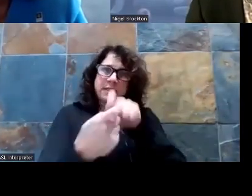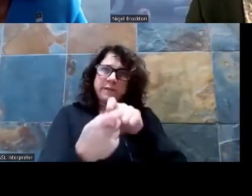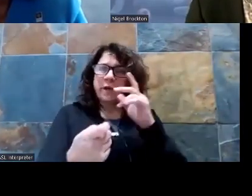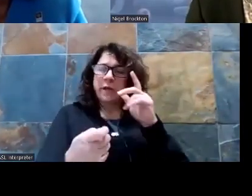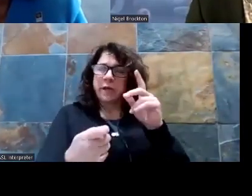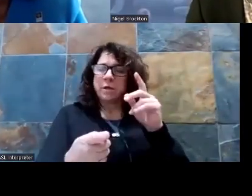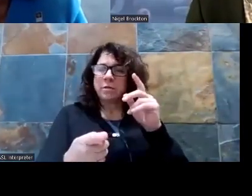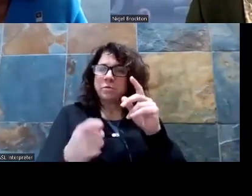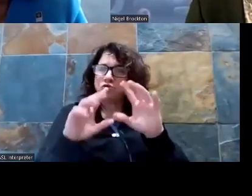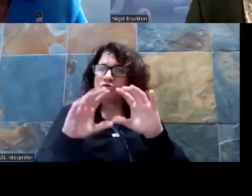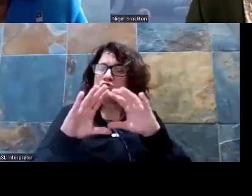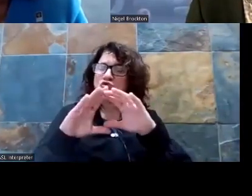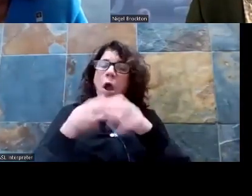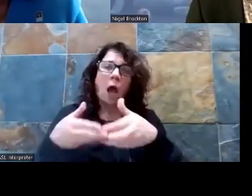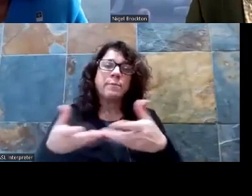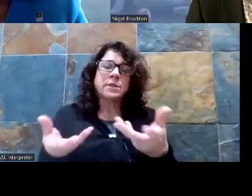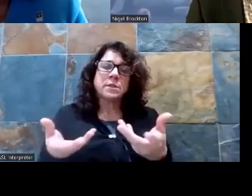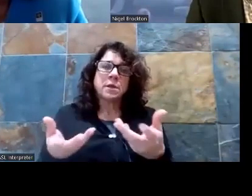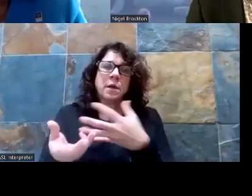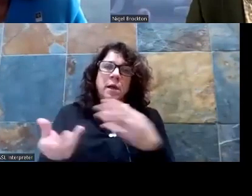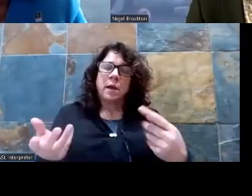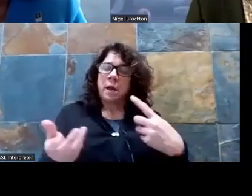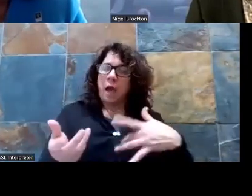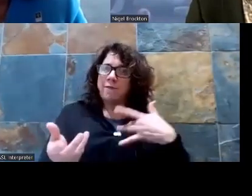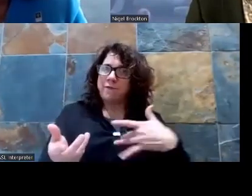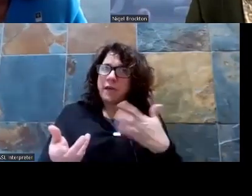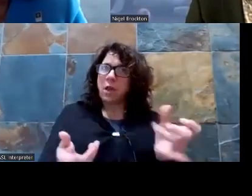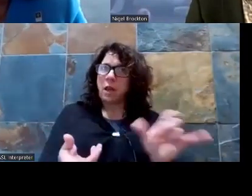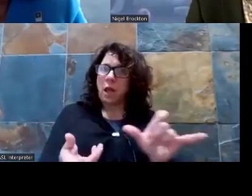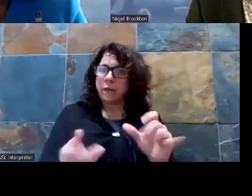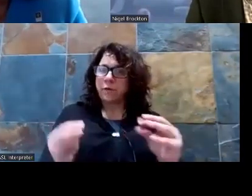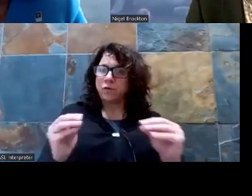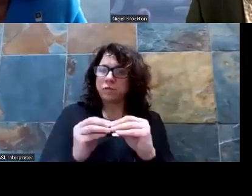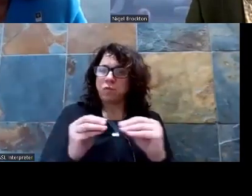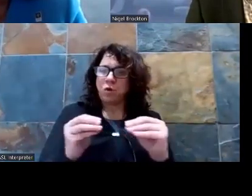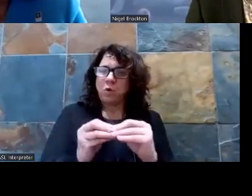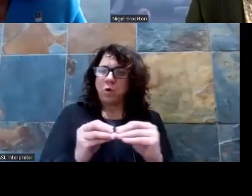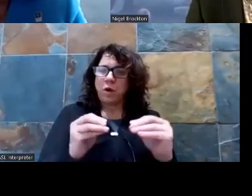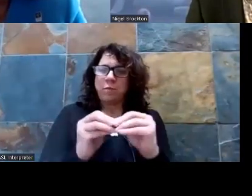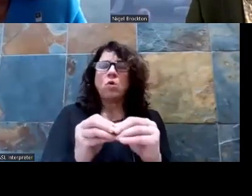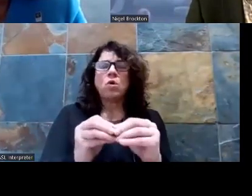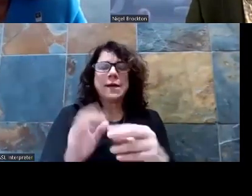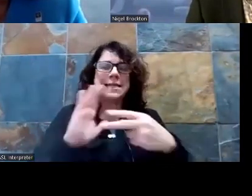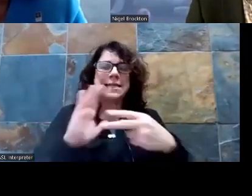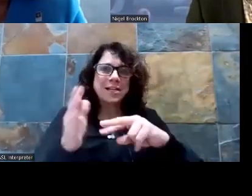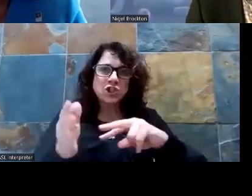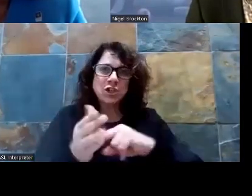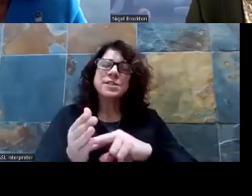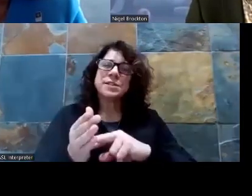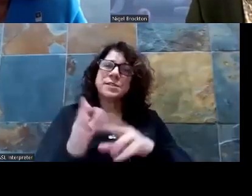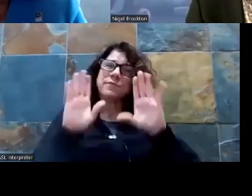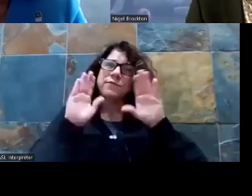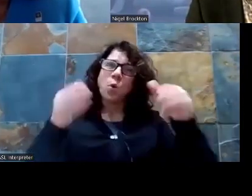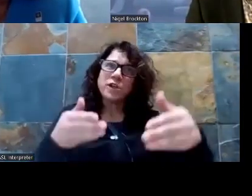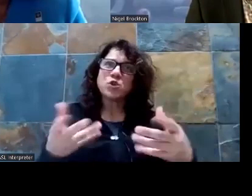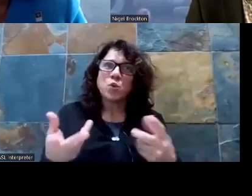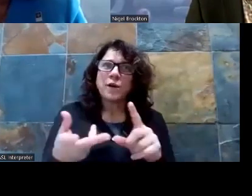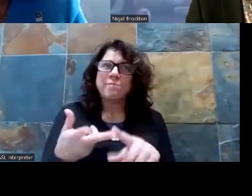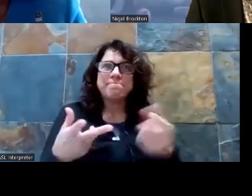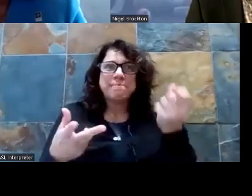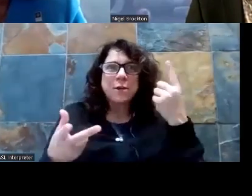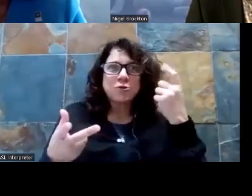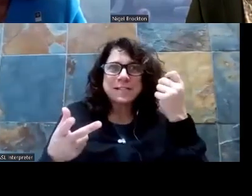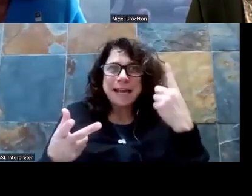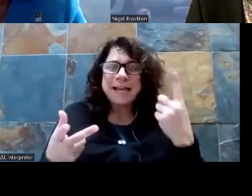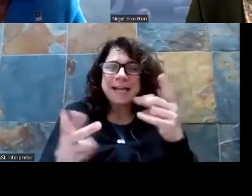tribes. And so I feel like there's more and more intentionality around